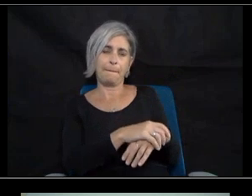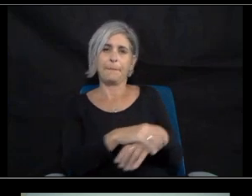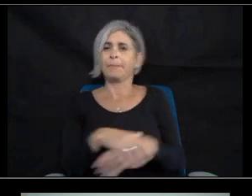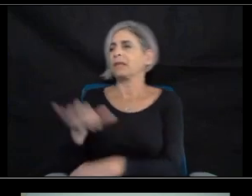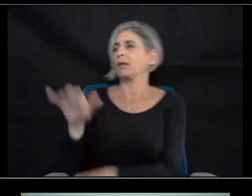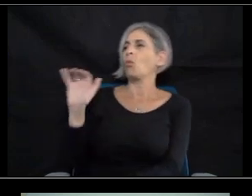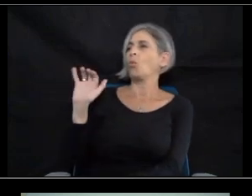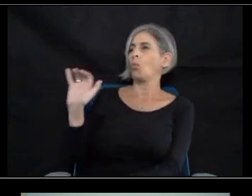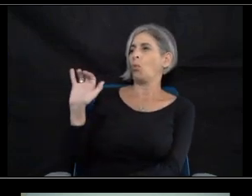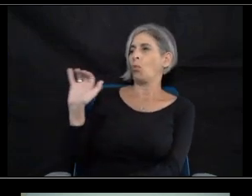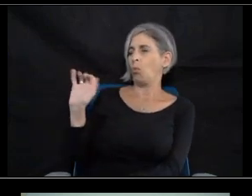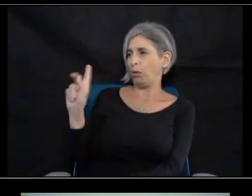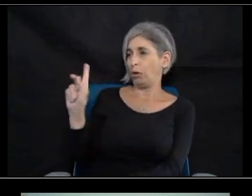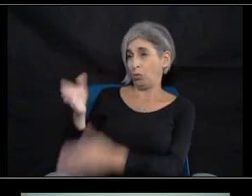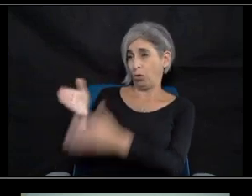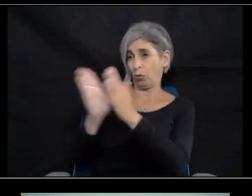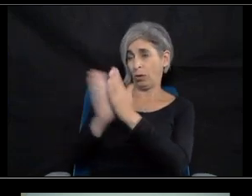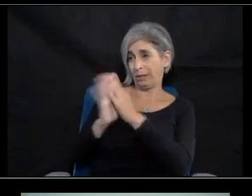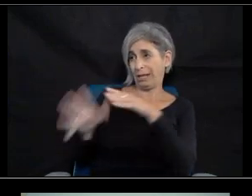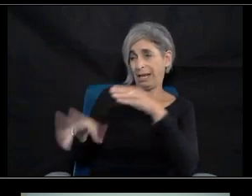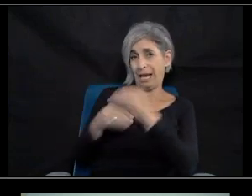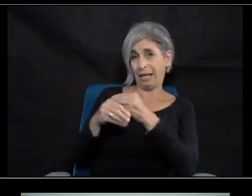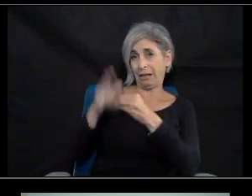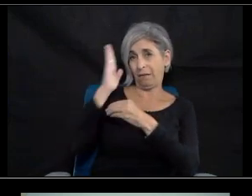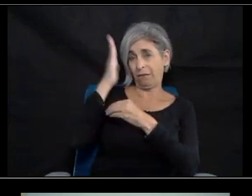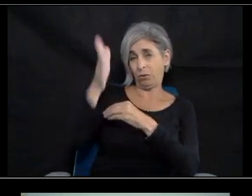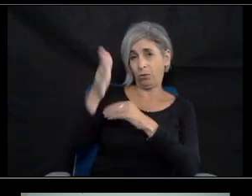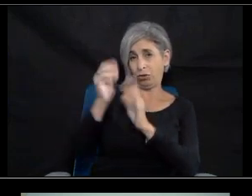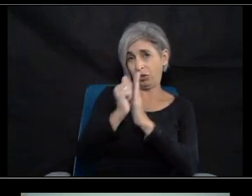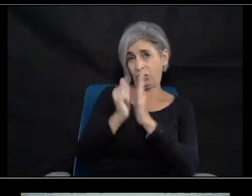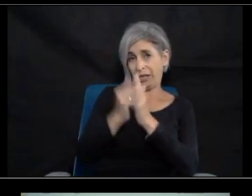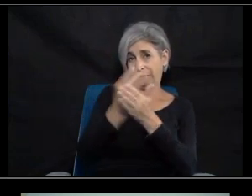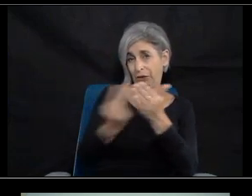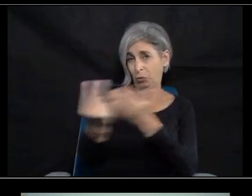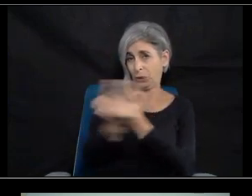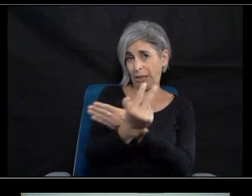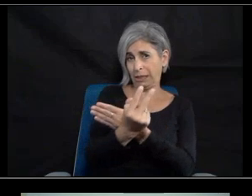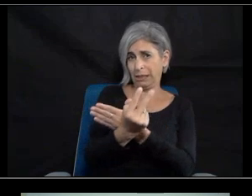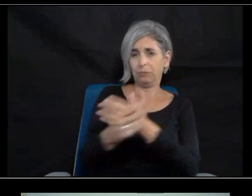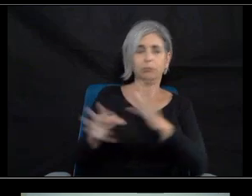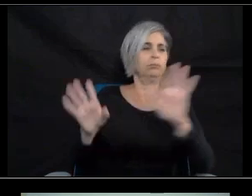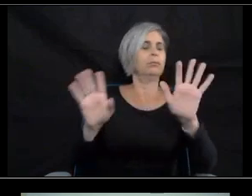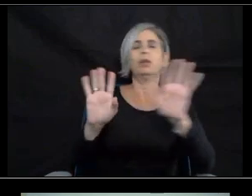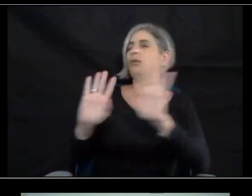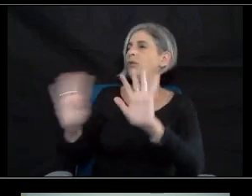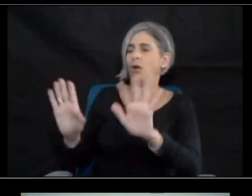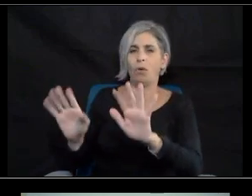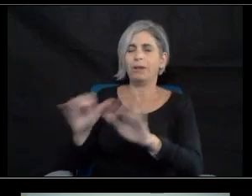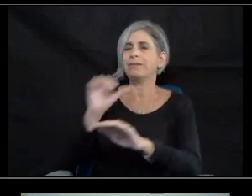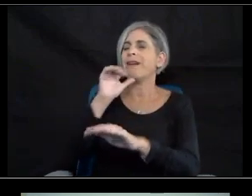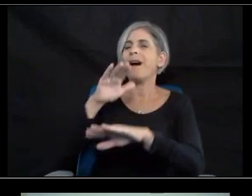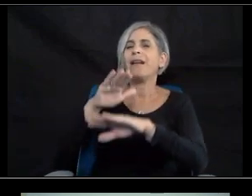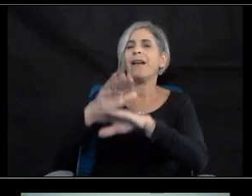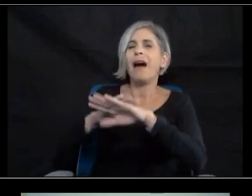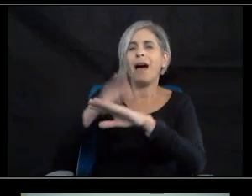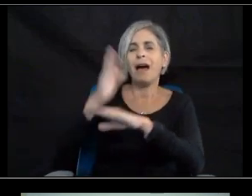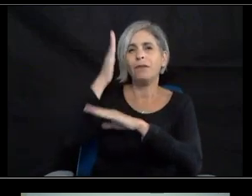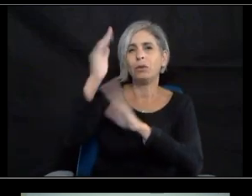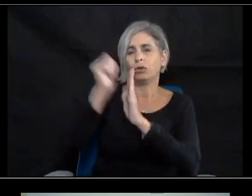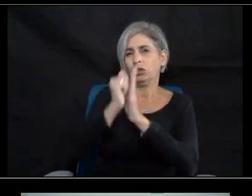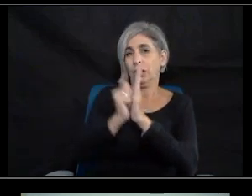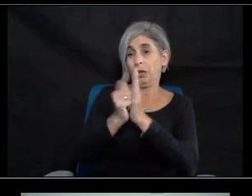Okay. And you're requesting to put that on future agenda items for 2 weeks? No, not at all. I said it's not on future agenda. Did we want to